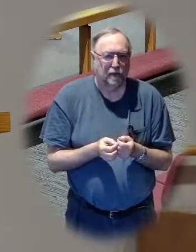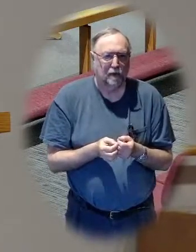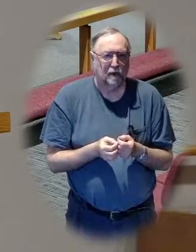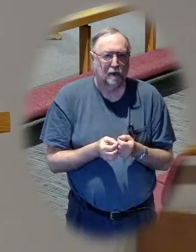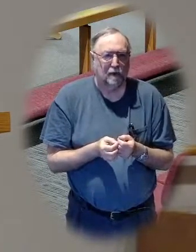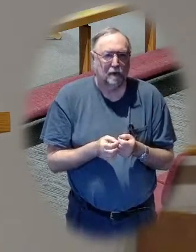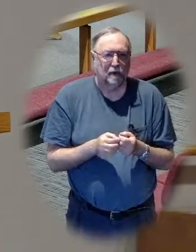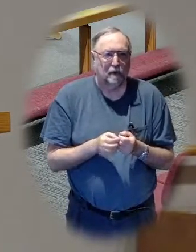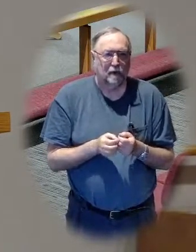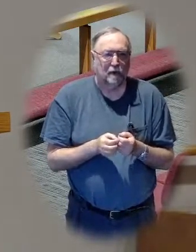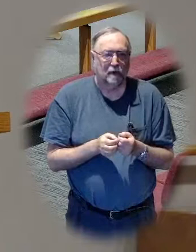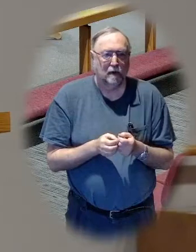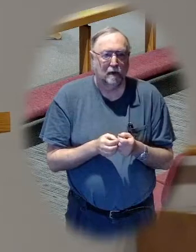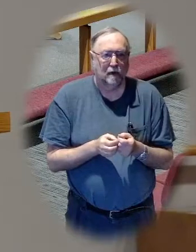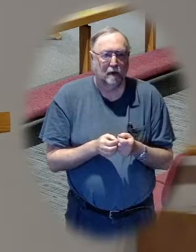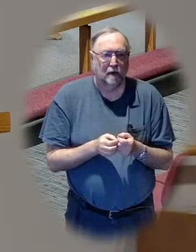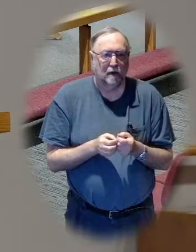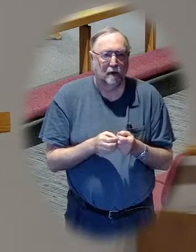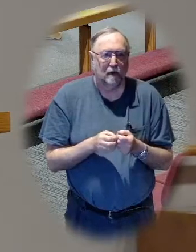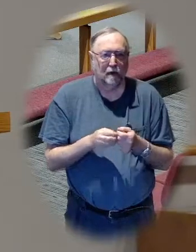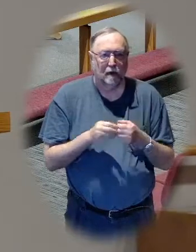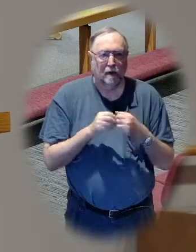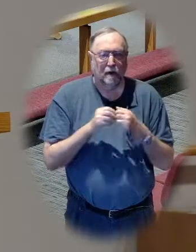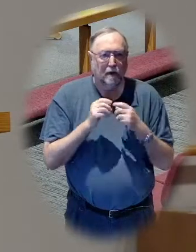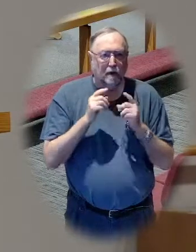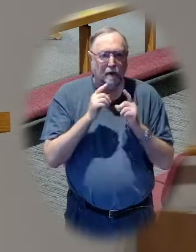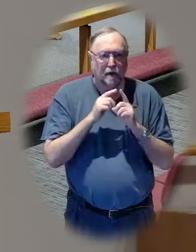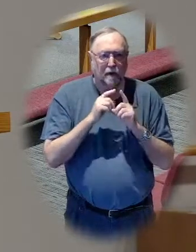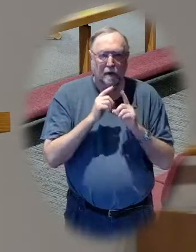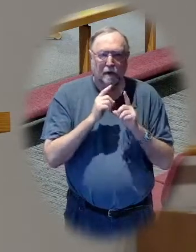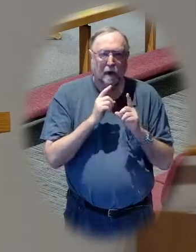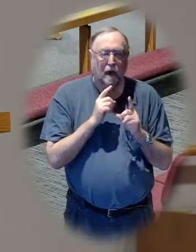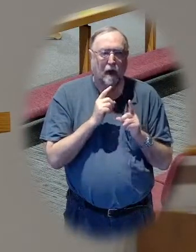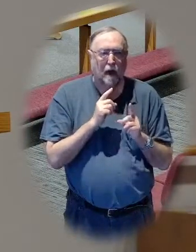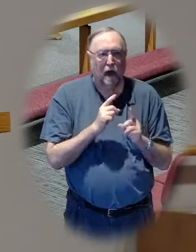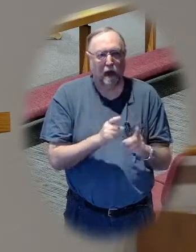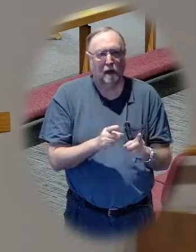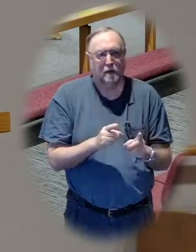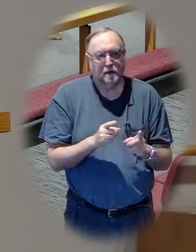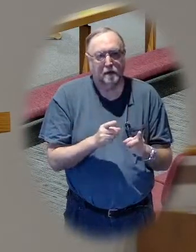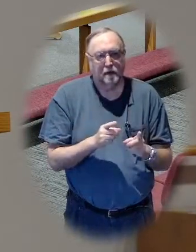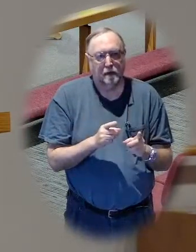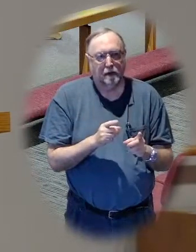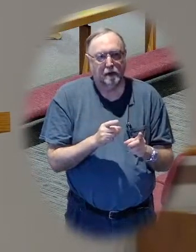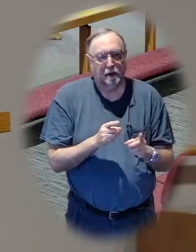And the answer didn't start with, "It was a dark and stormy night."